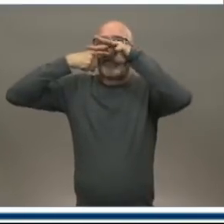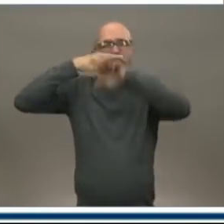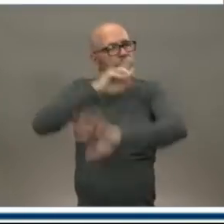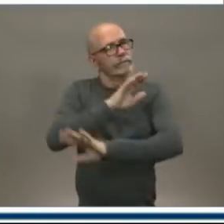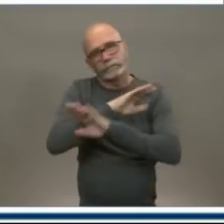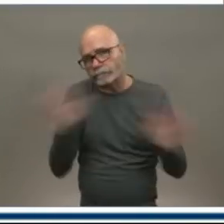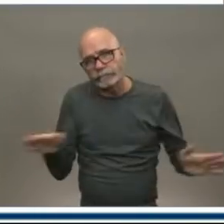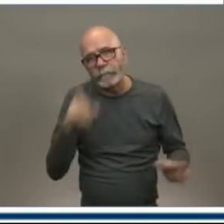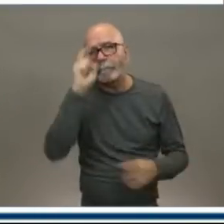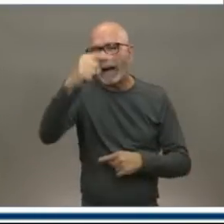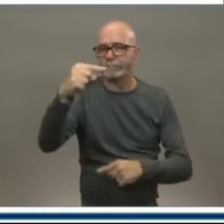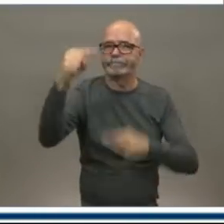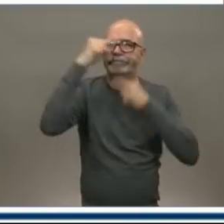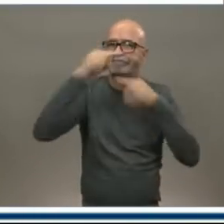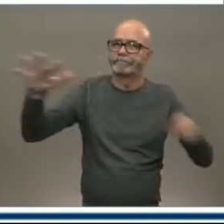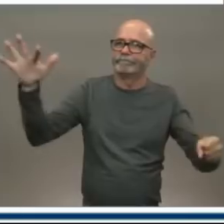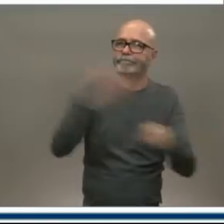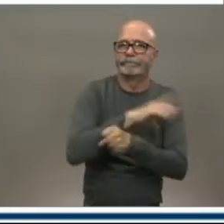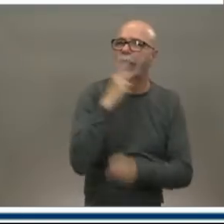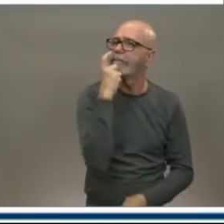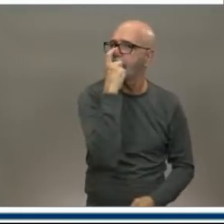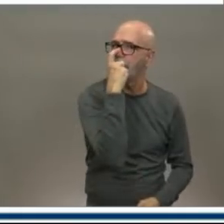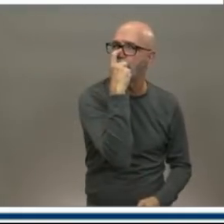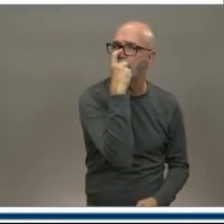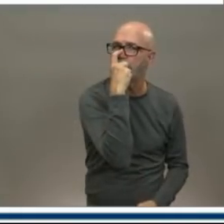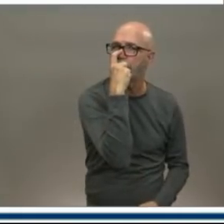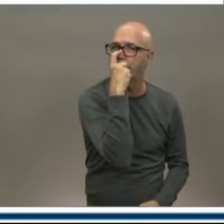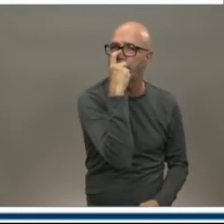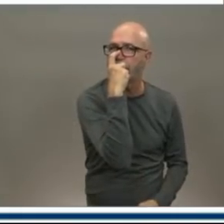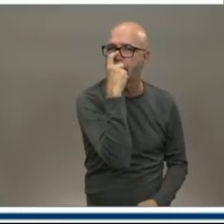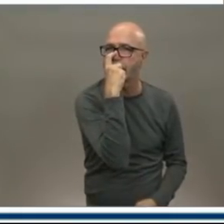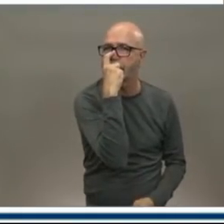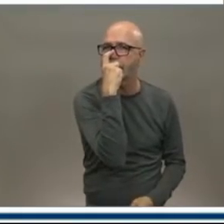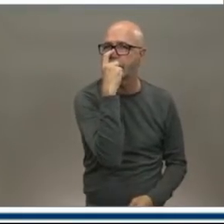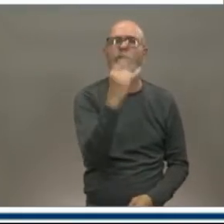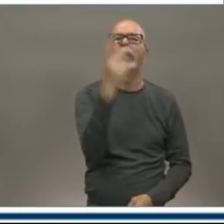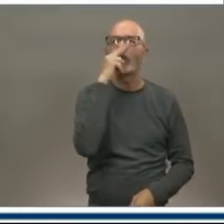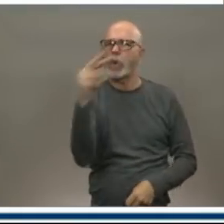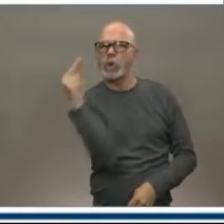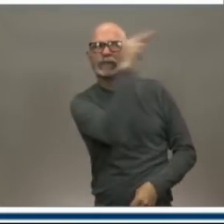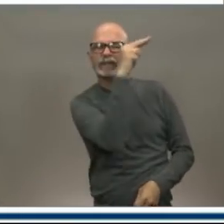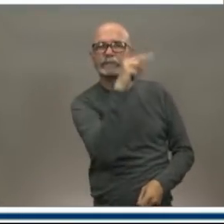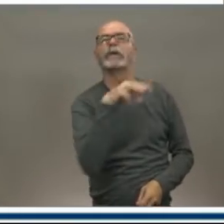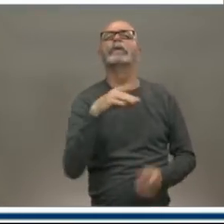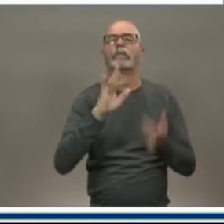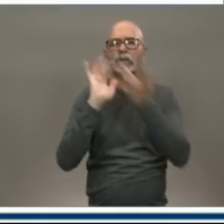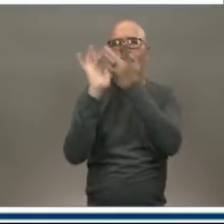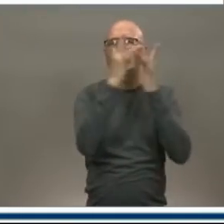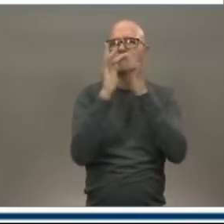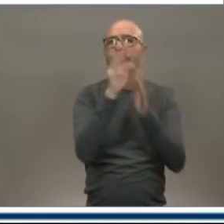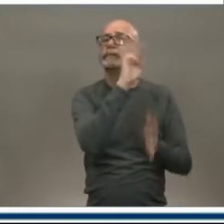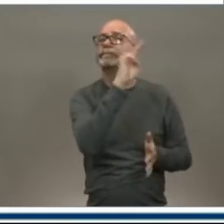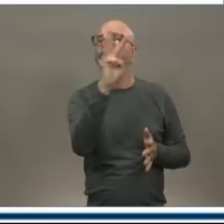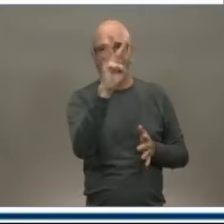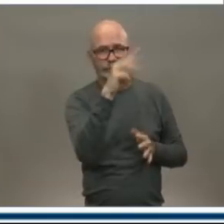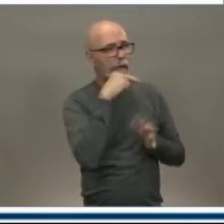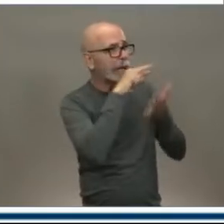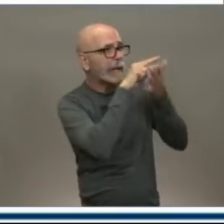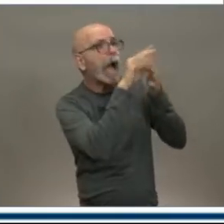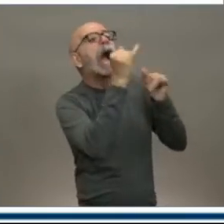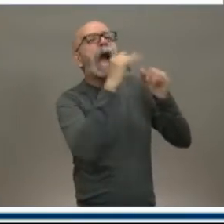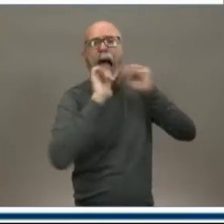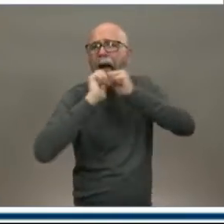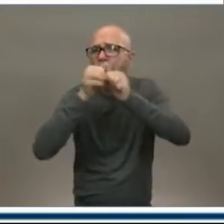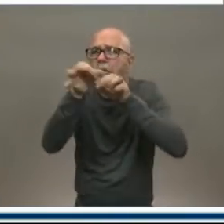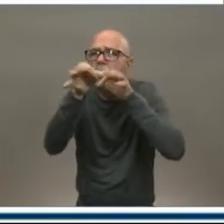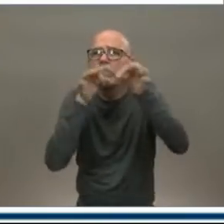your mouth. So if you go to our coronavirus website, we have lots of information on, first of all, how to choose a proper mask. If you want to, how to